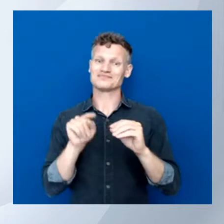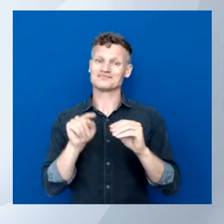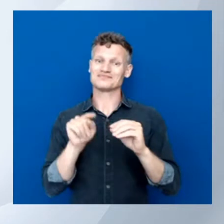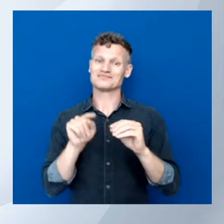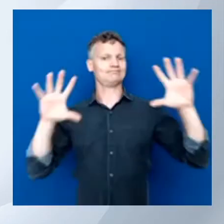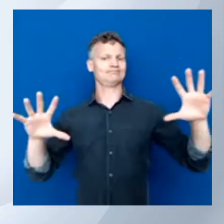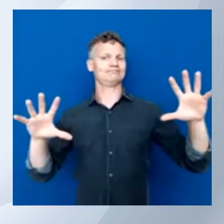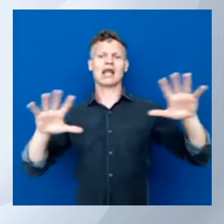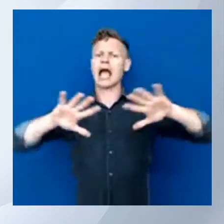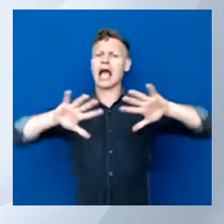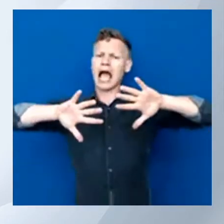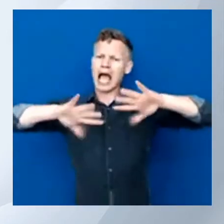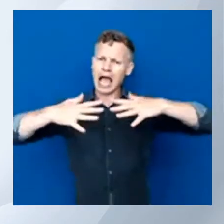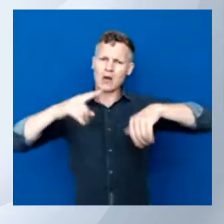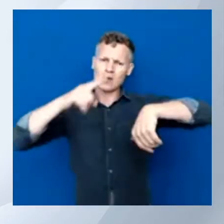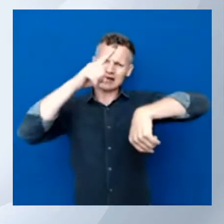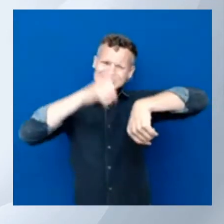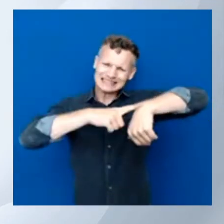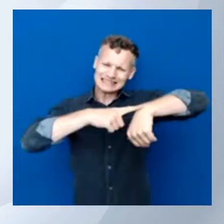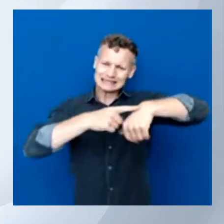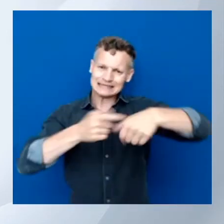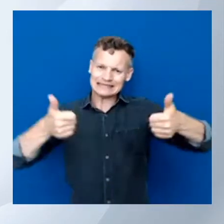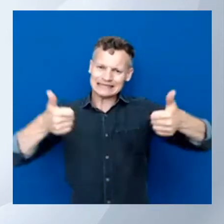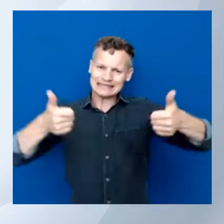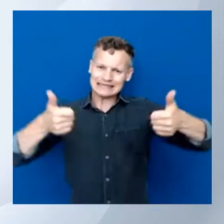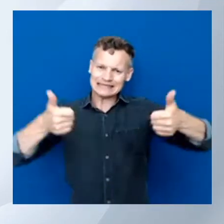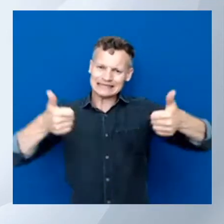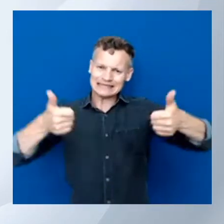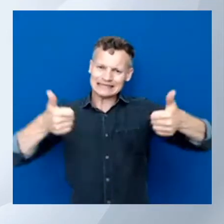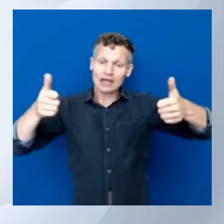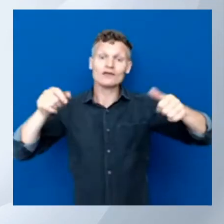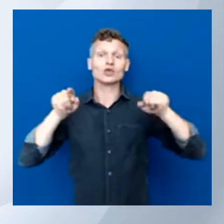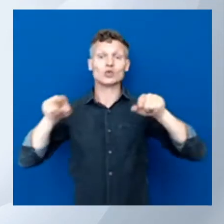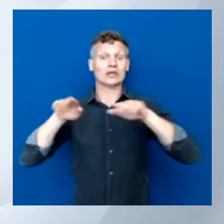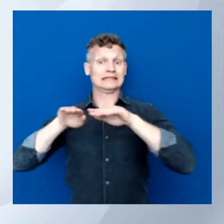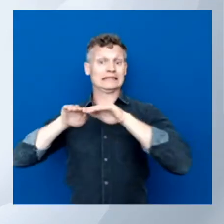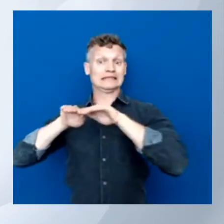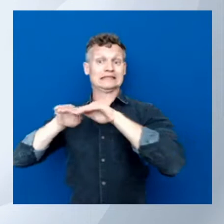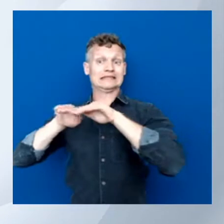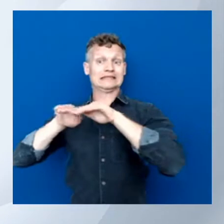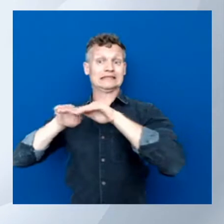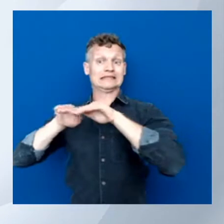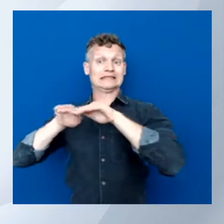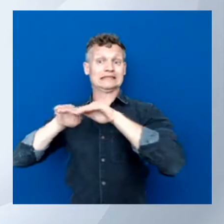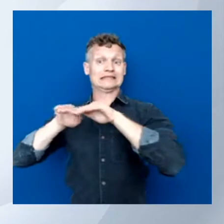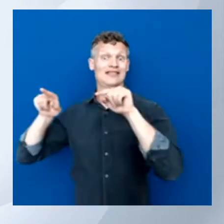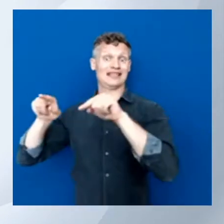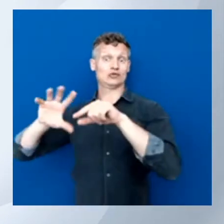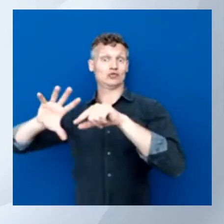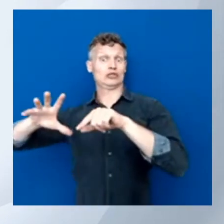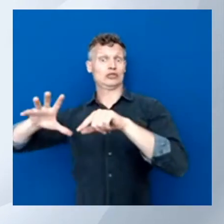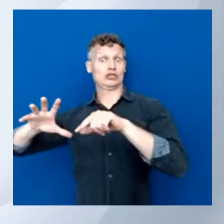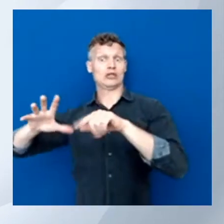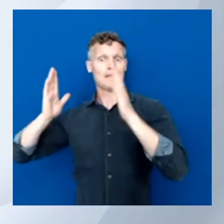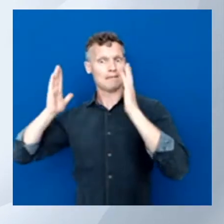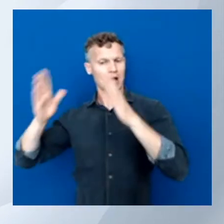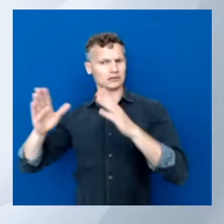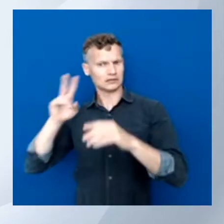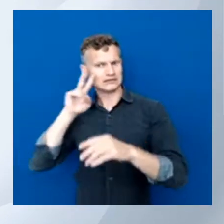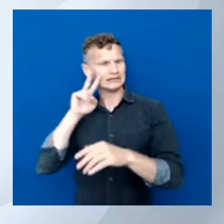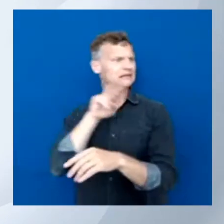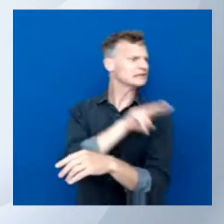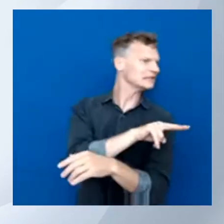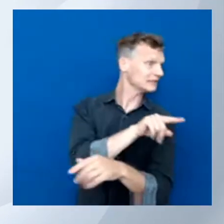to one region, you have to make sure that that deployment is reflected in the other region at some point. Because if you do ever need to